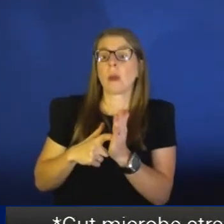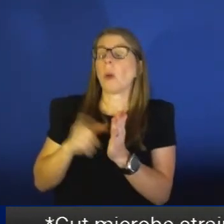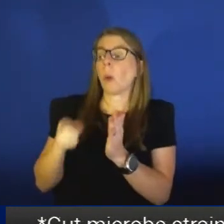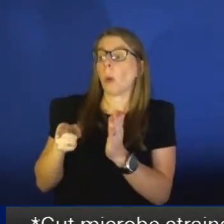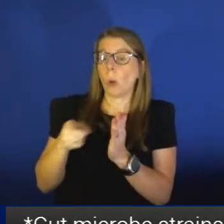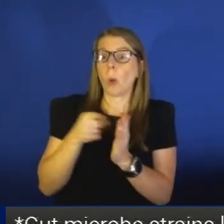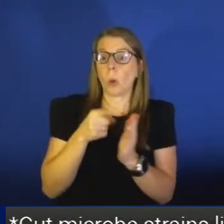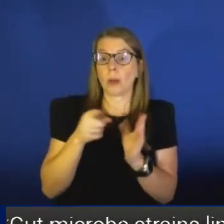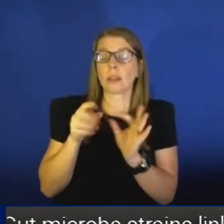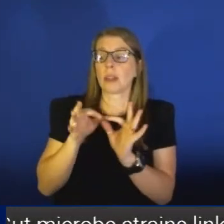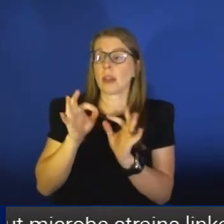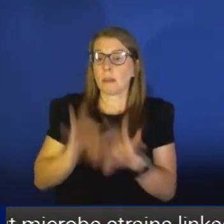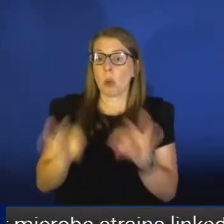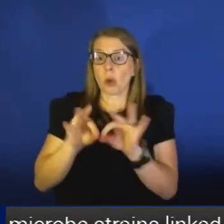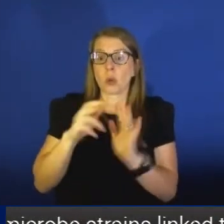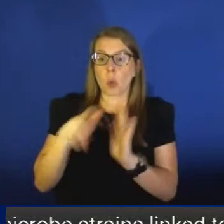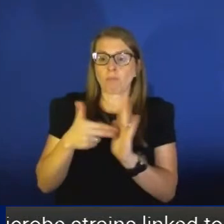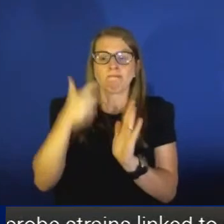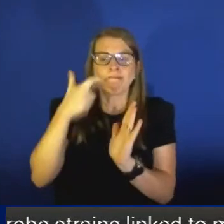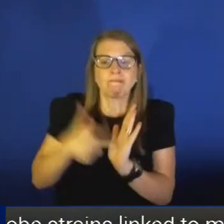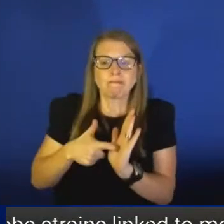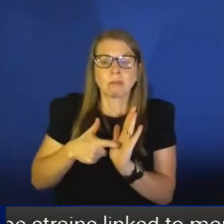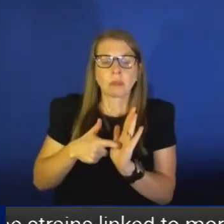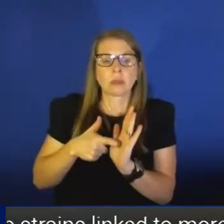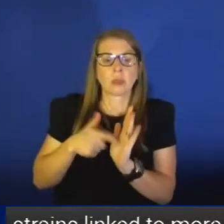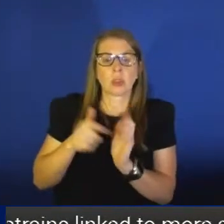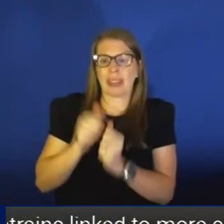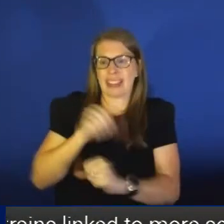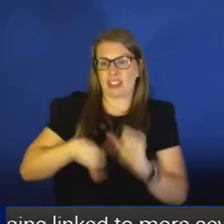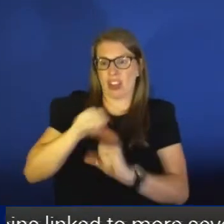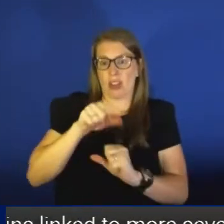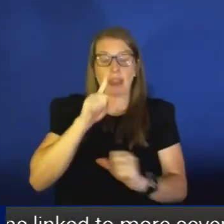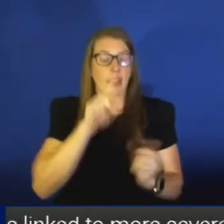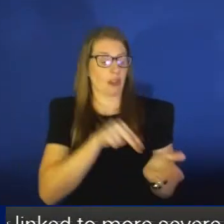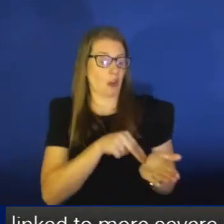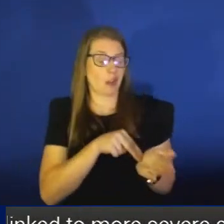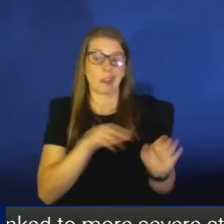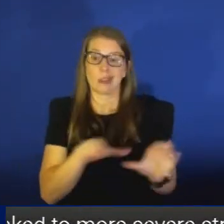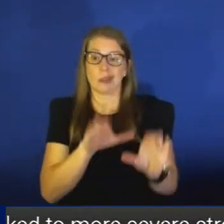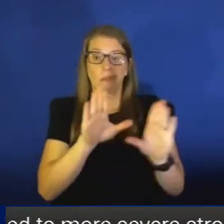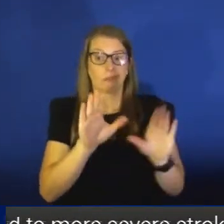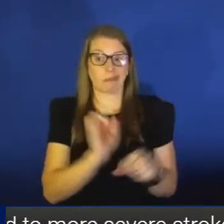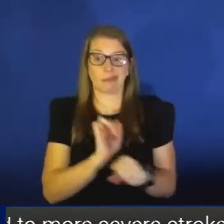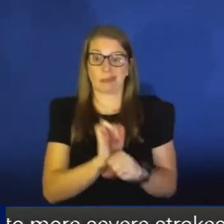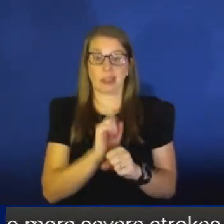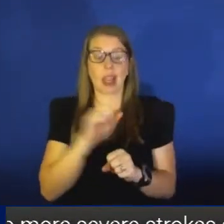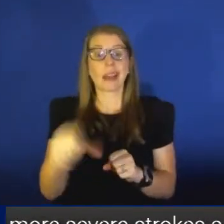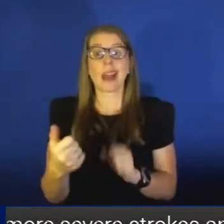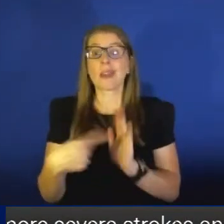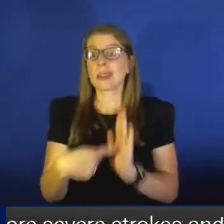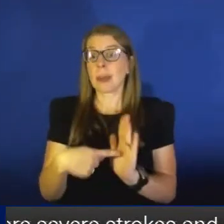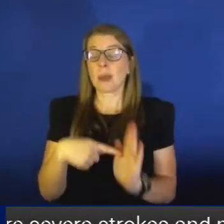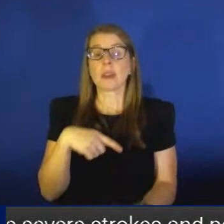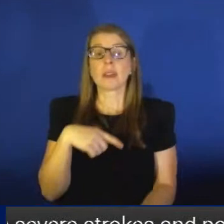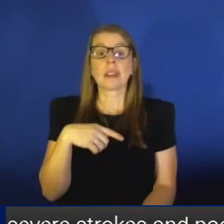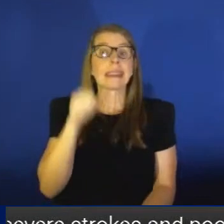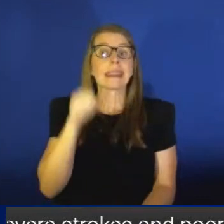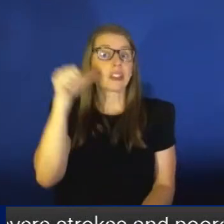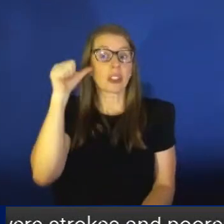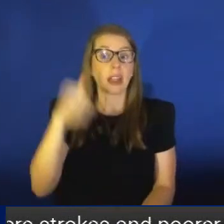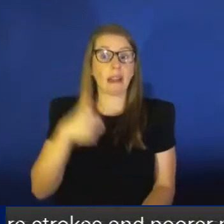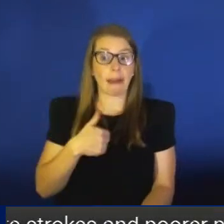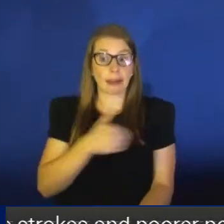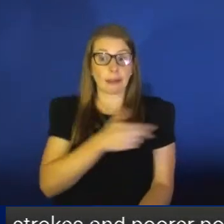in taking care of patients. I think our nurses do an amazing job. Here's another example. So yesterday I had a patient